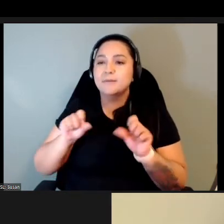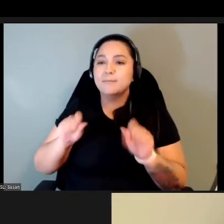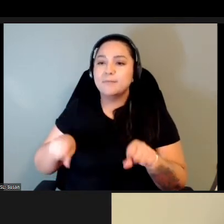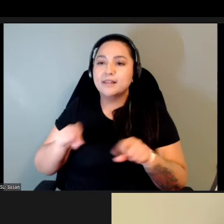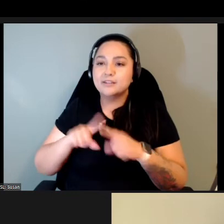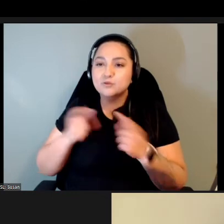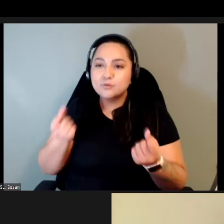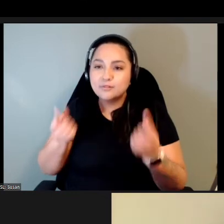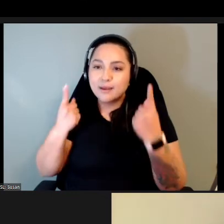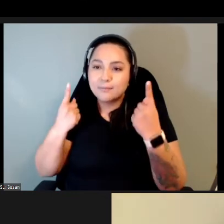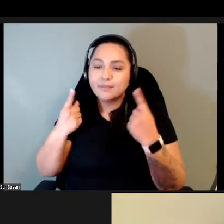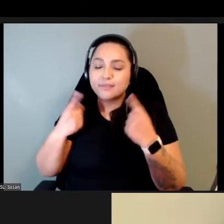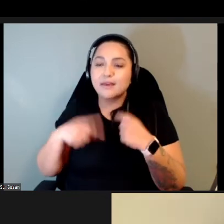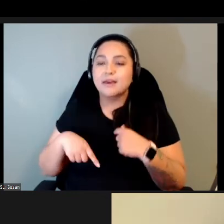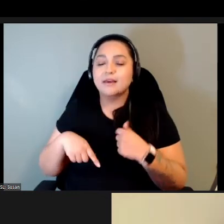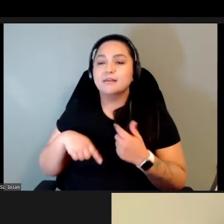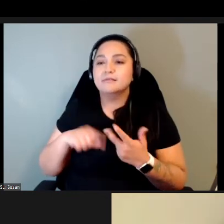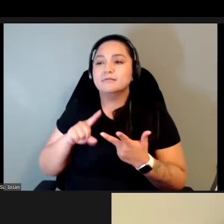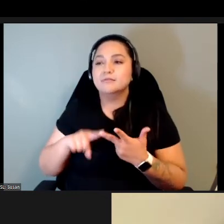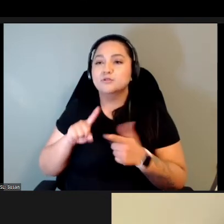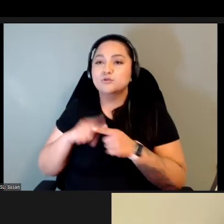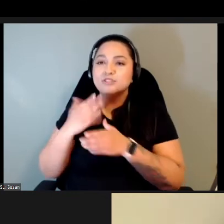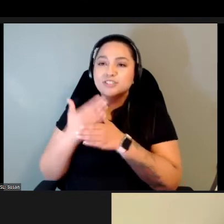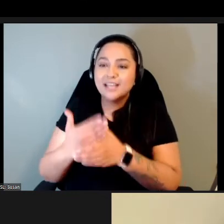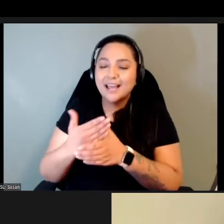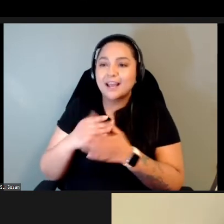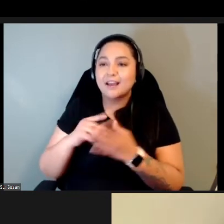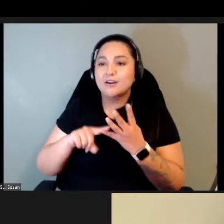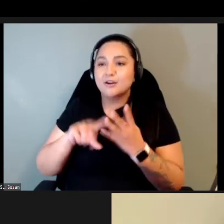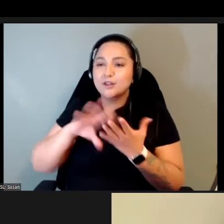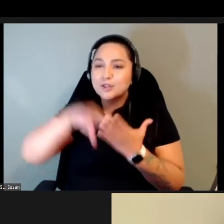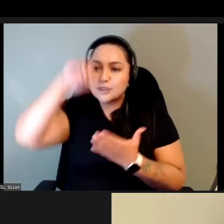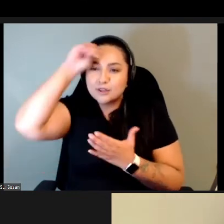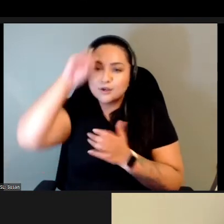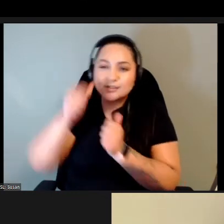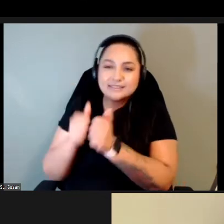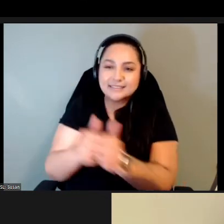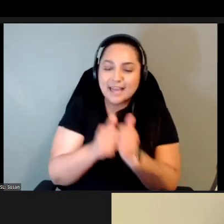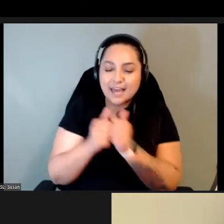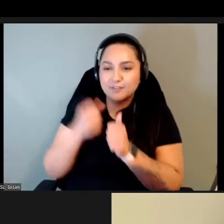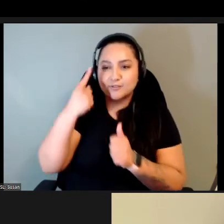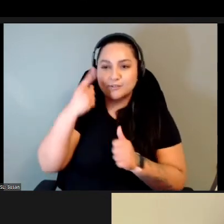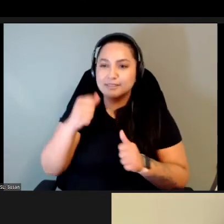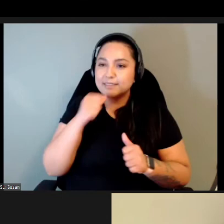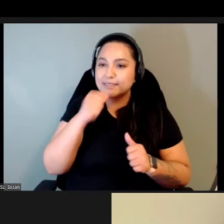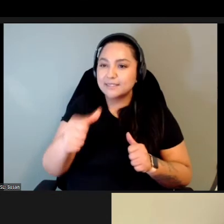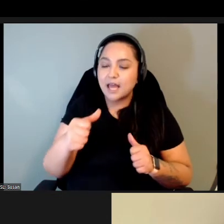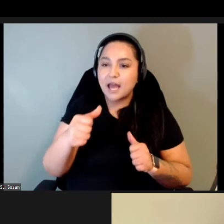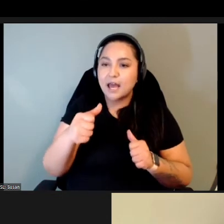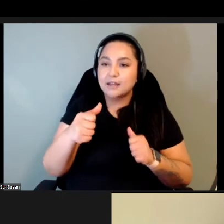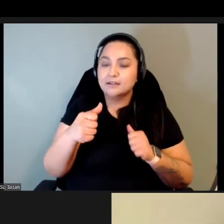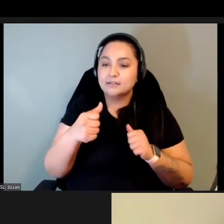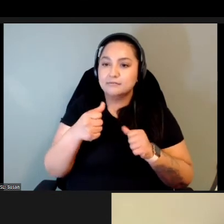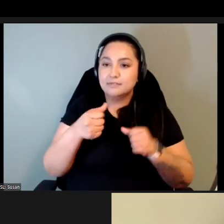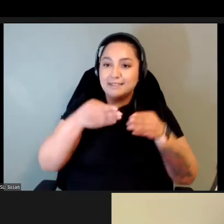be able to share, to learn together. So they are not individuals anymore, but they need to look